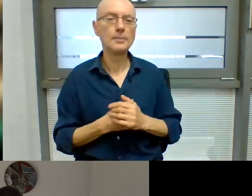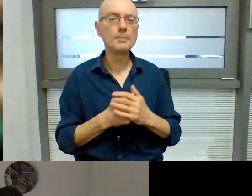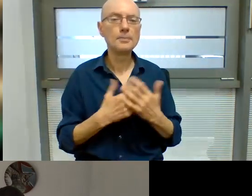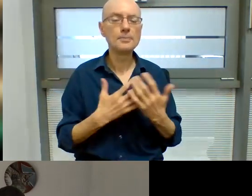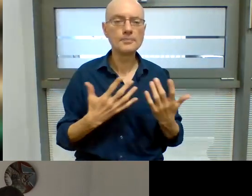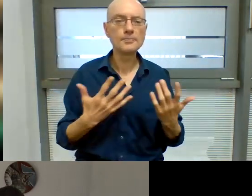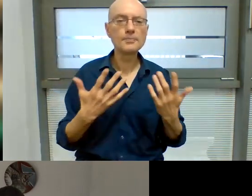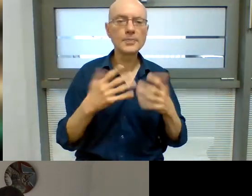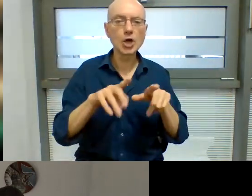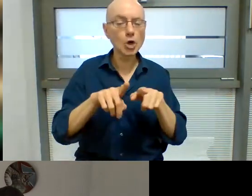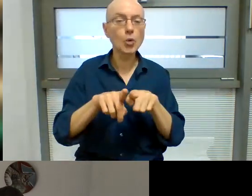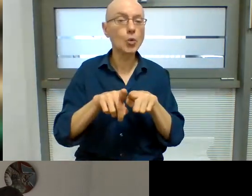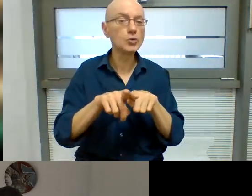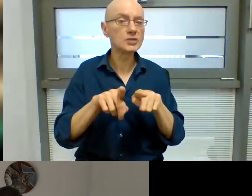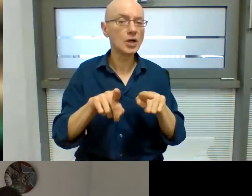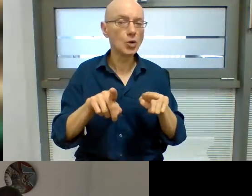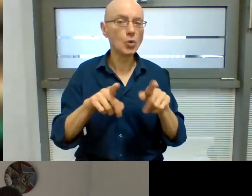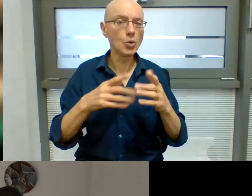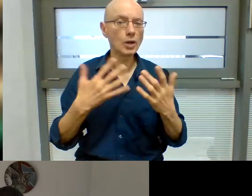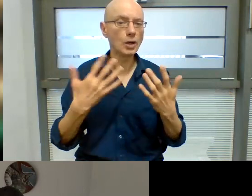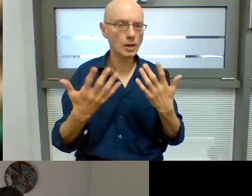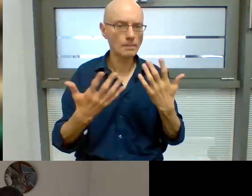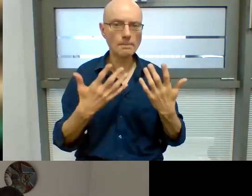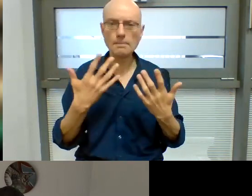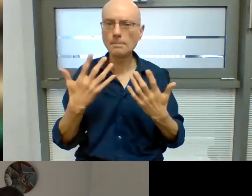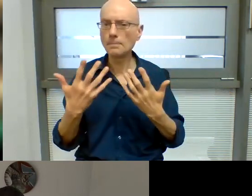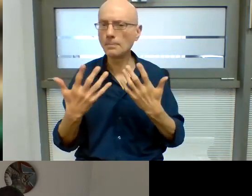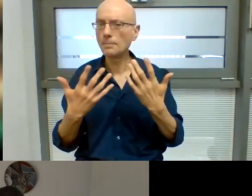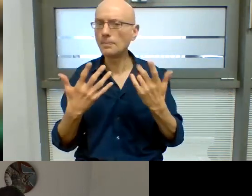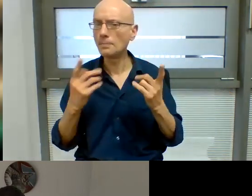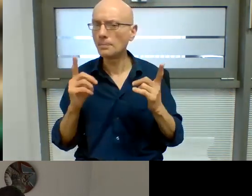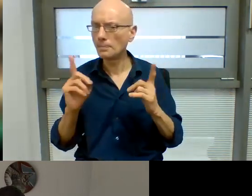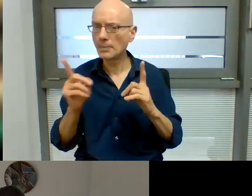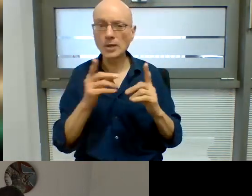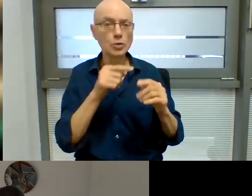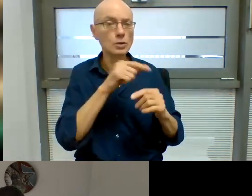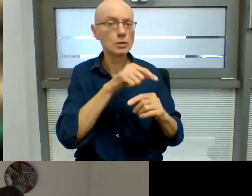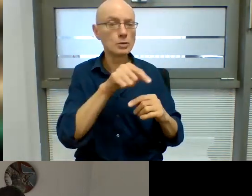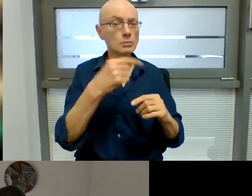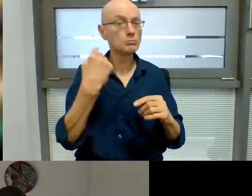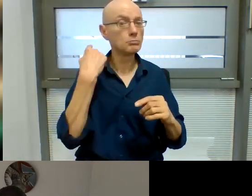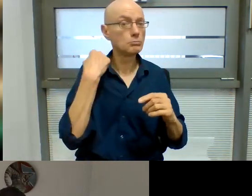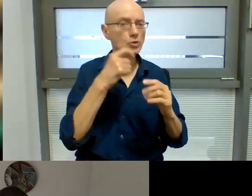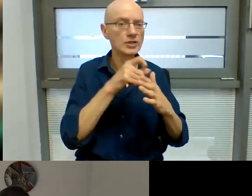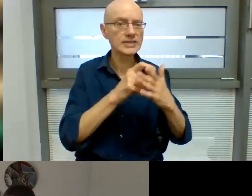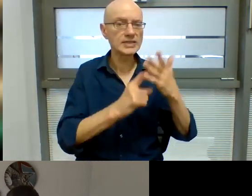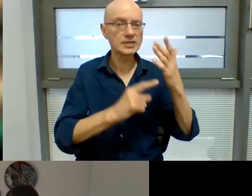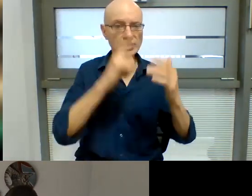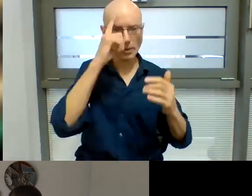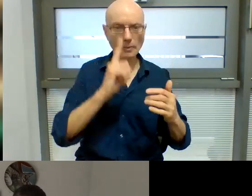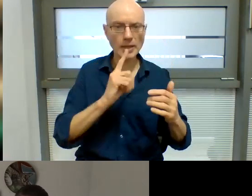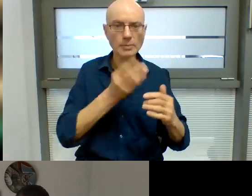and also, a few disabled people at the time would,